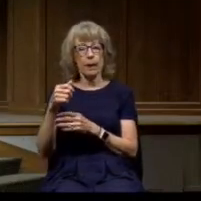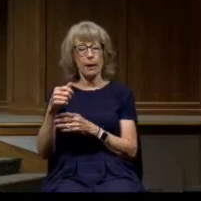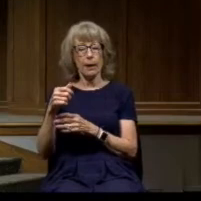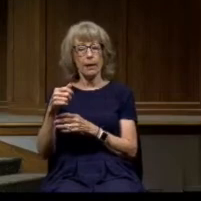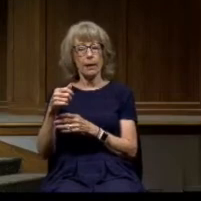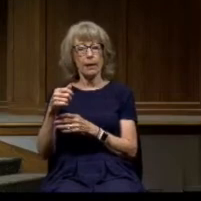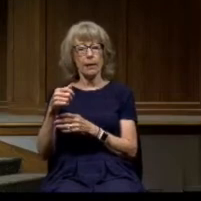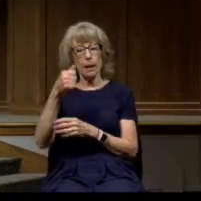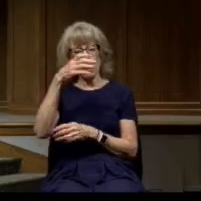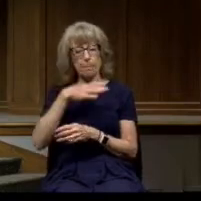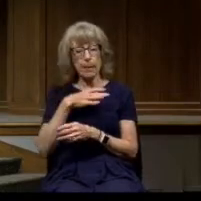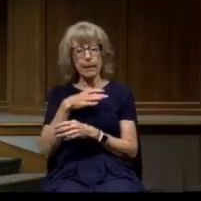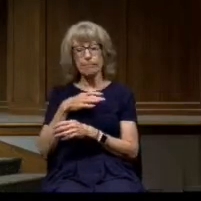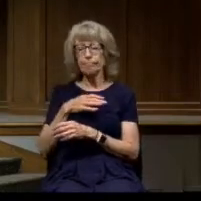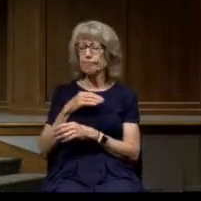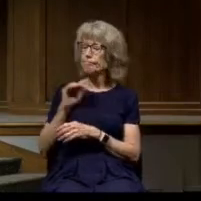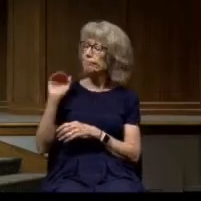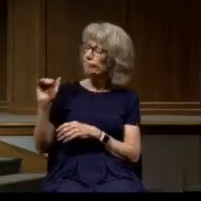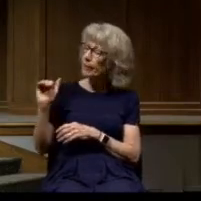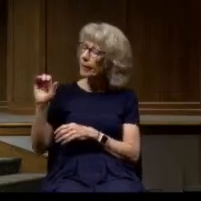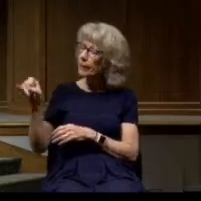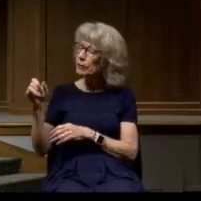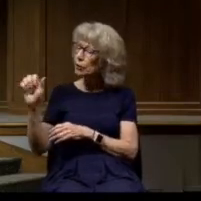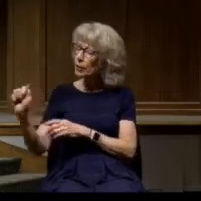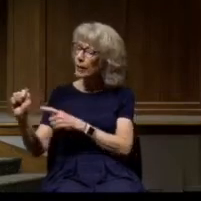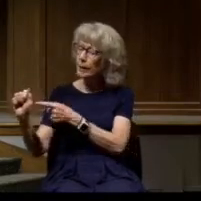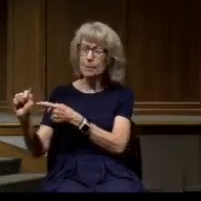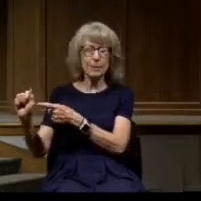die. I wonder if you could ever get it back.